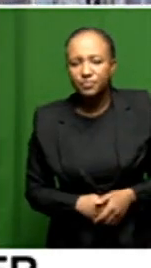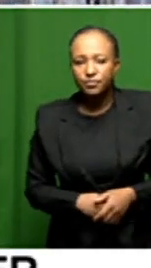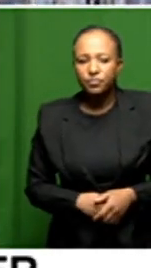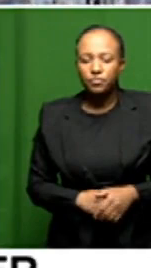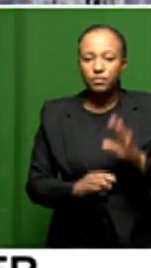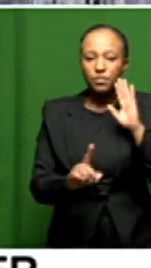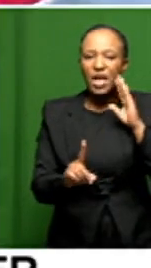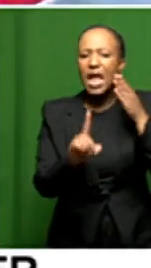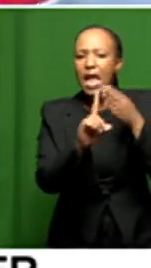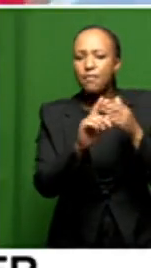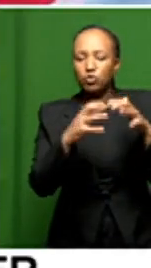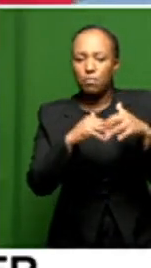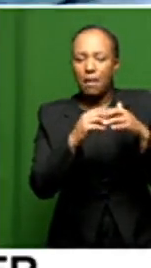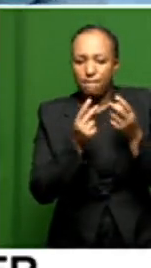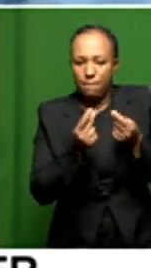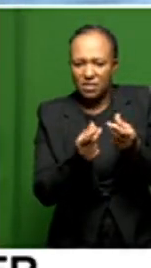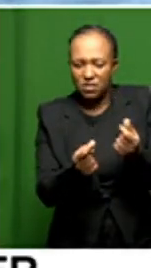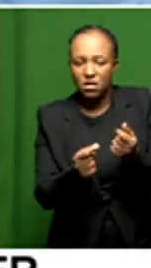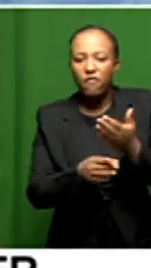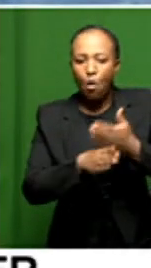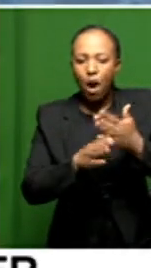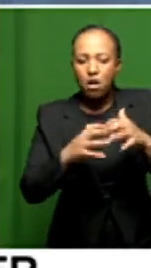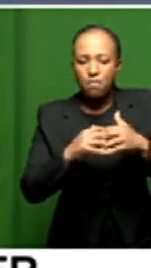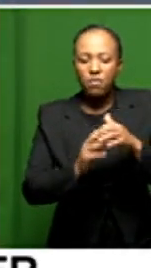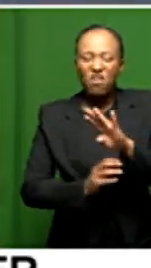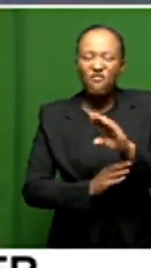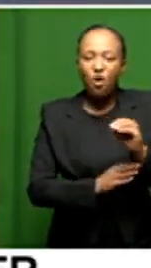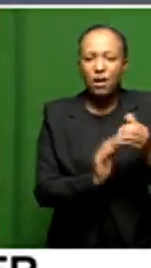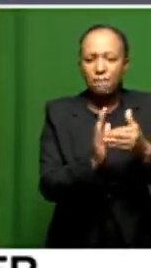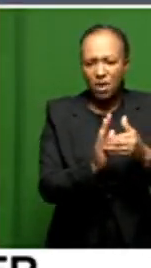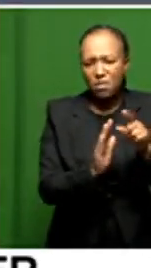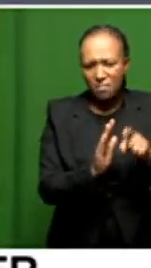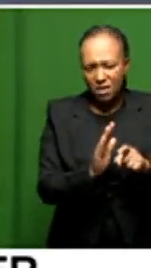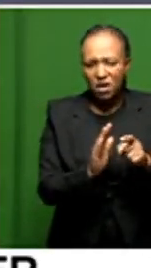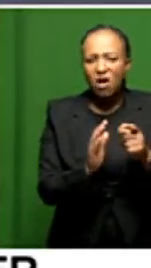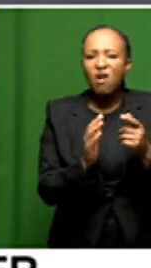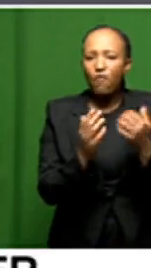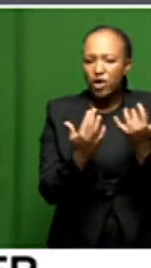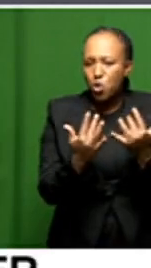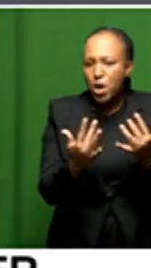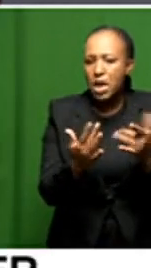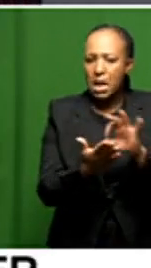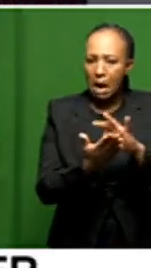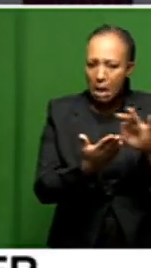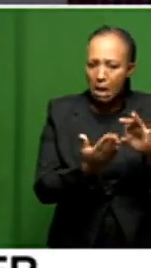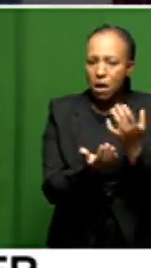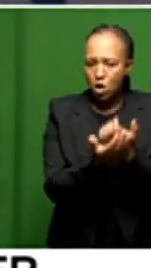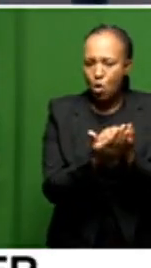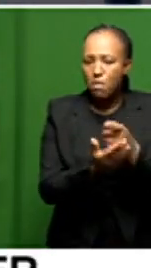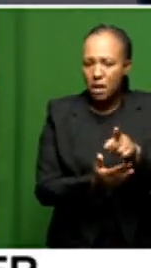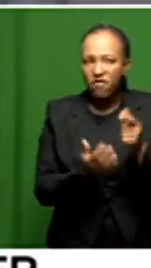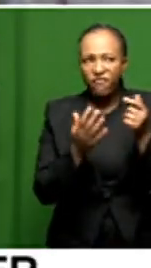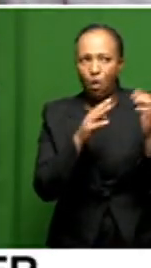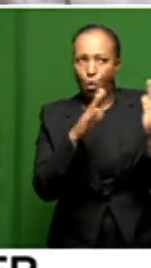of the Accelerator is to create 400 million jobs by 2030, primarily in the green and care economies,